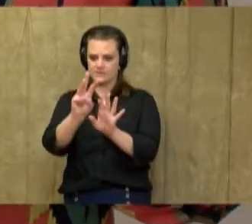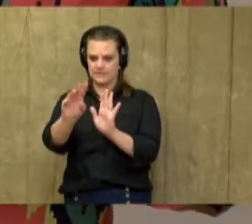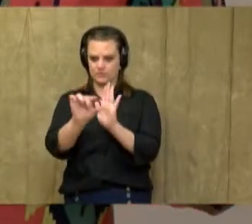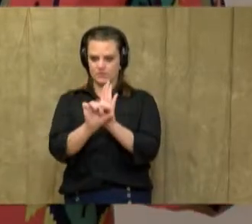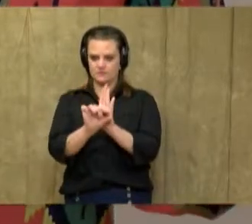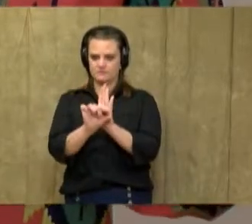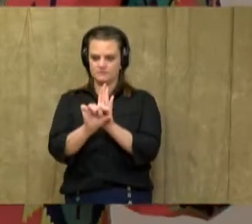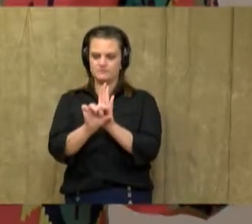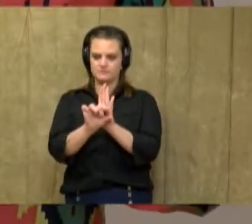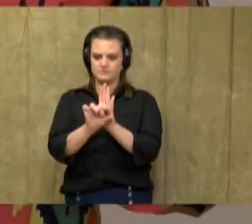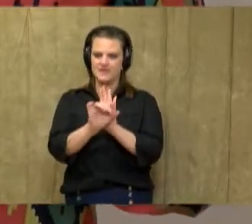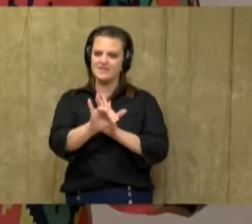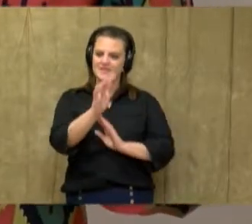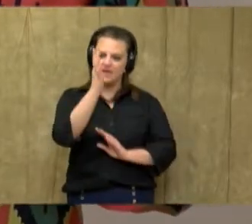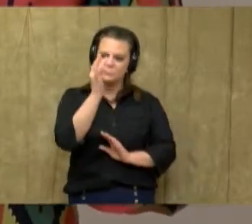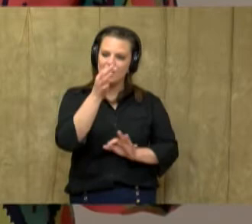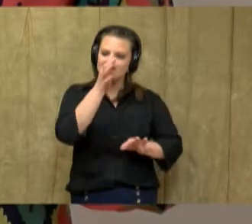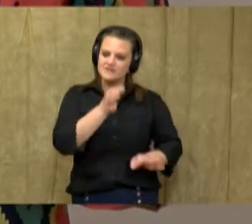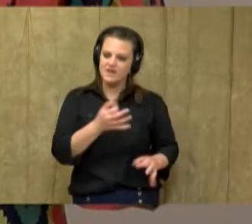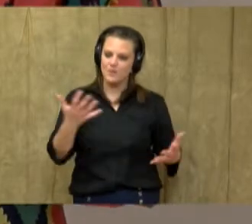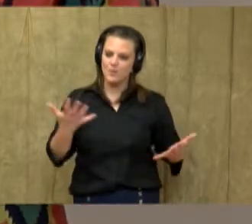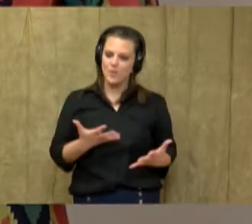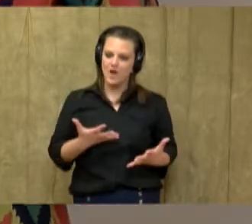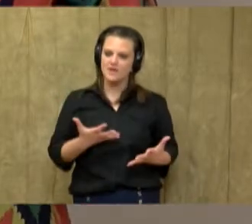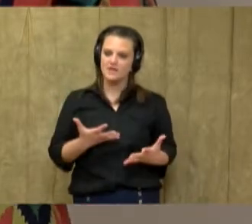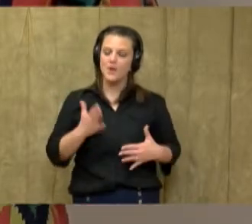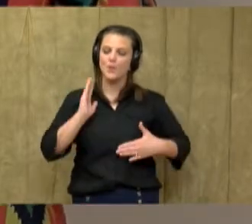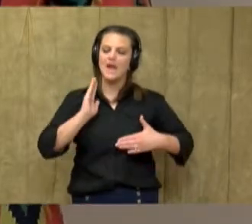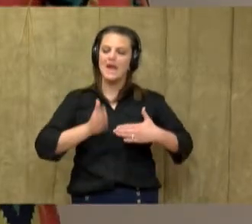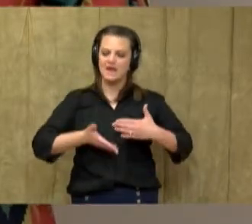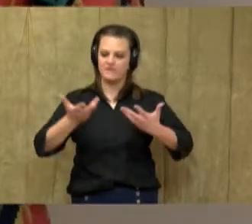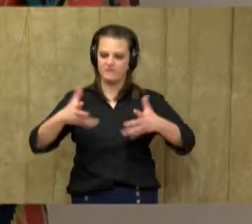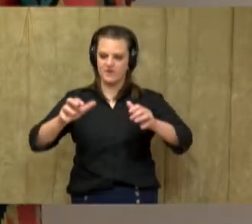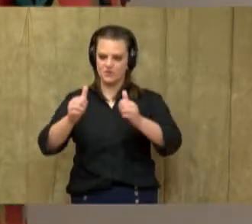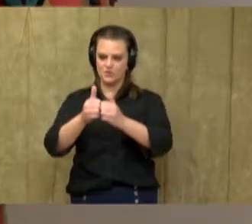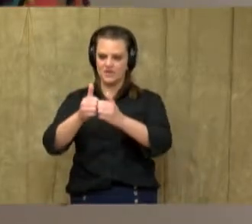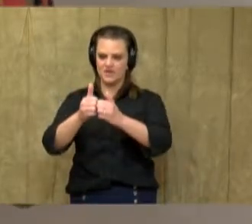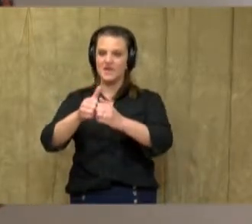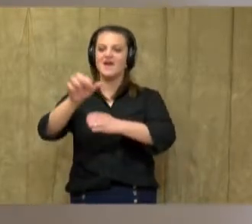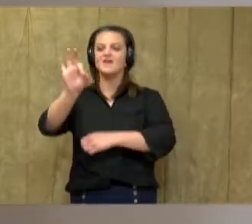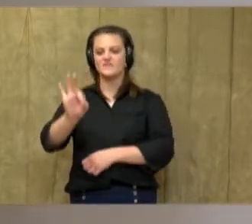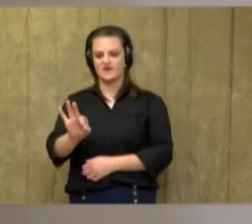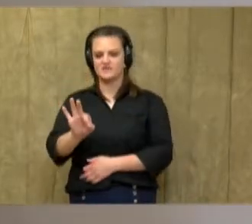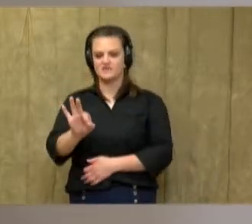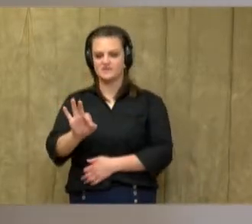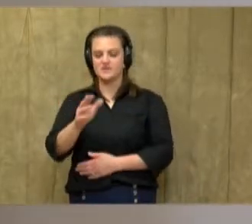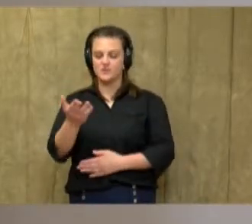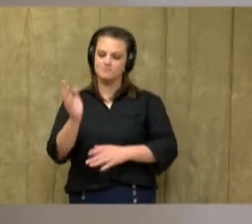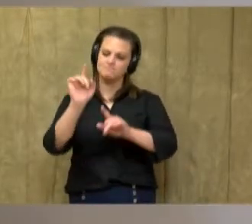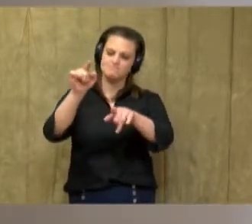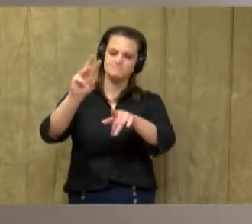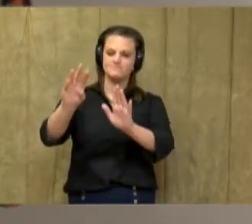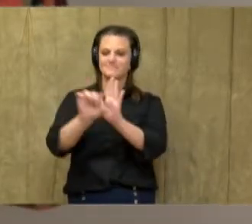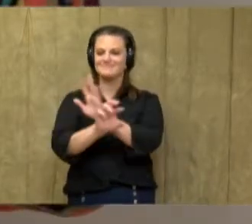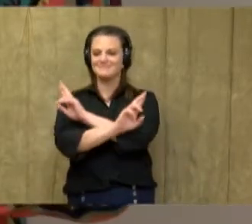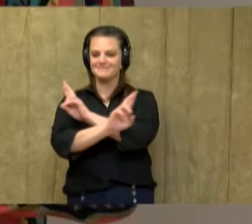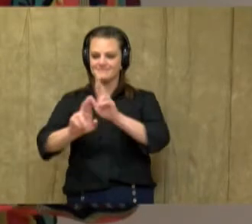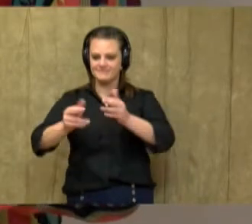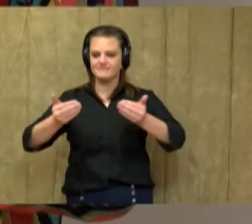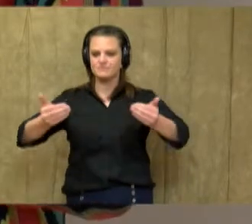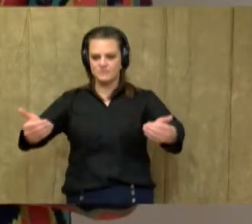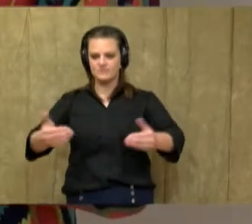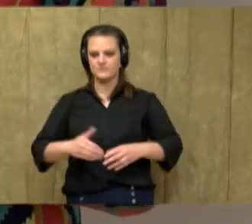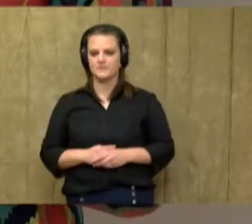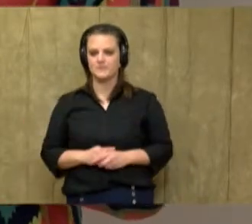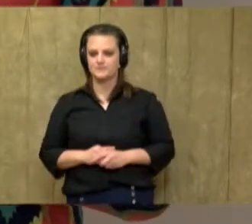grade. So that's why we decided to make sure we end on fractions to make sure that you are ready for sixth grade. All right, let's